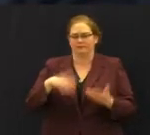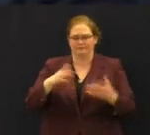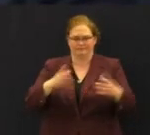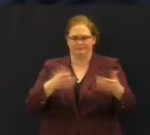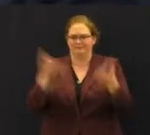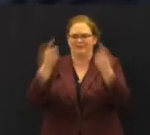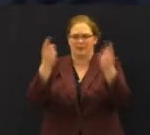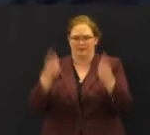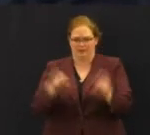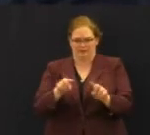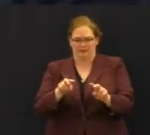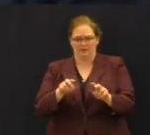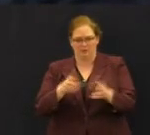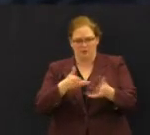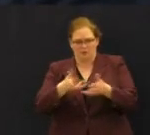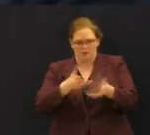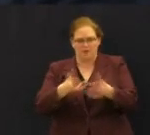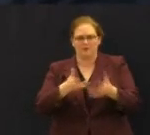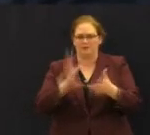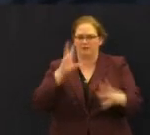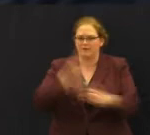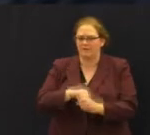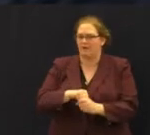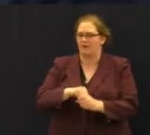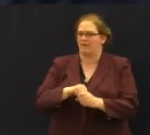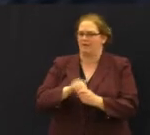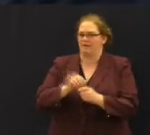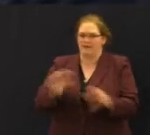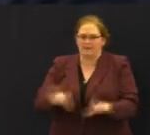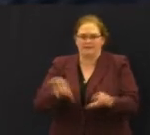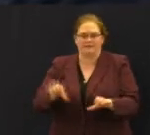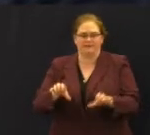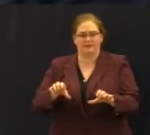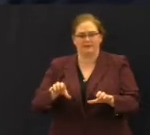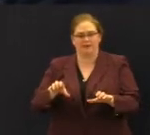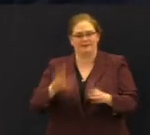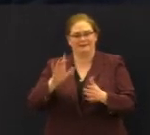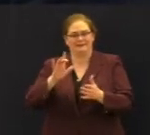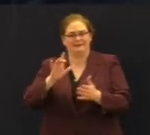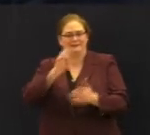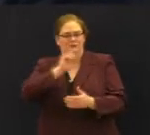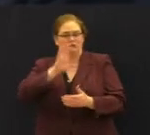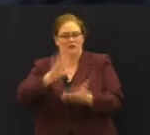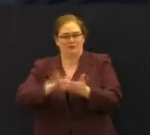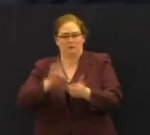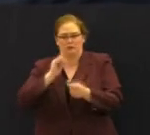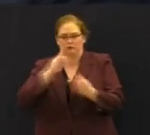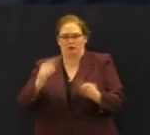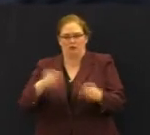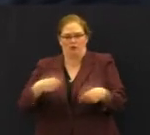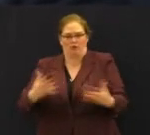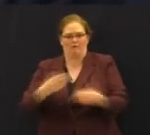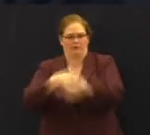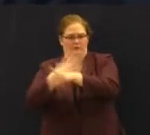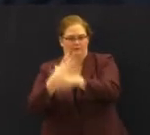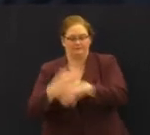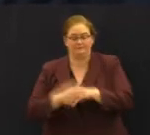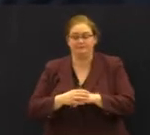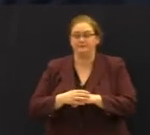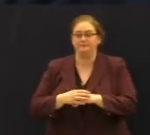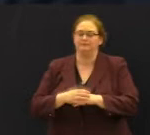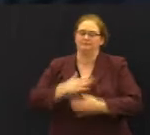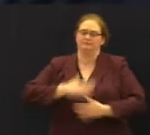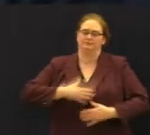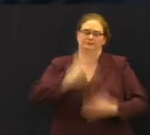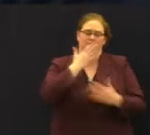they could still stay engaged in the activities that the senior centers were offering. So this was something we're very appreciative of the commissioners